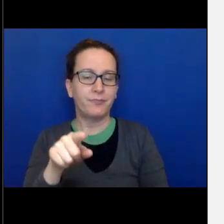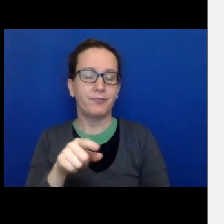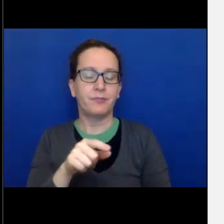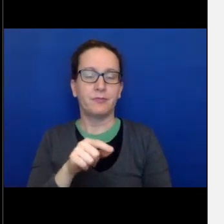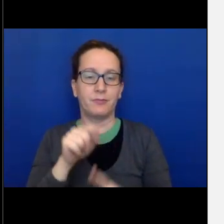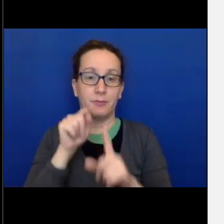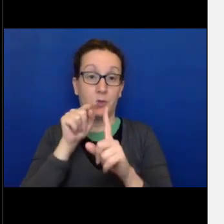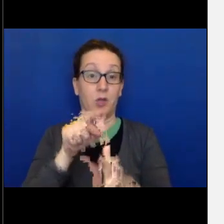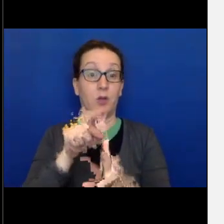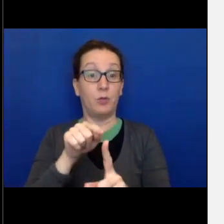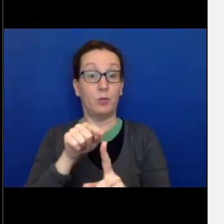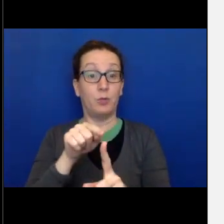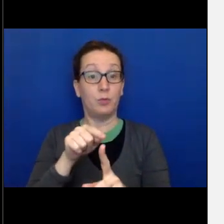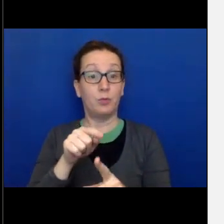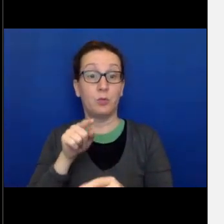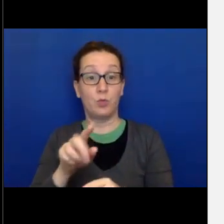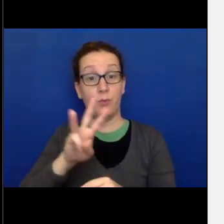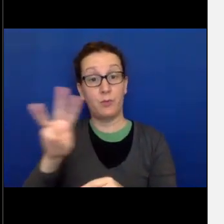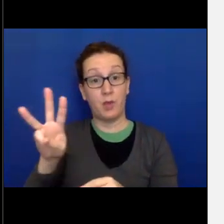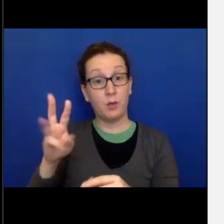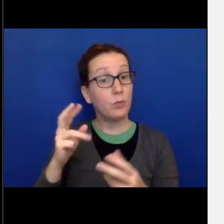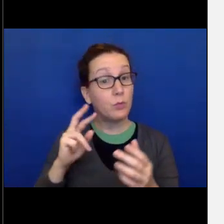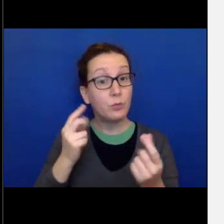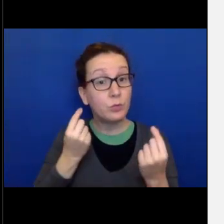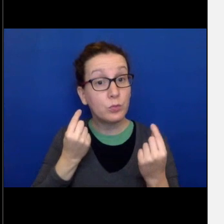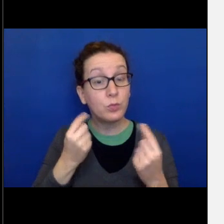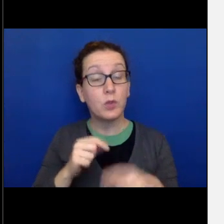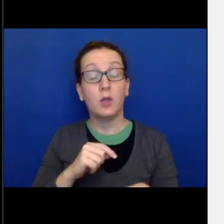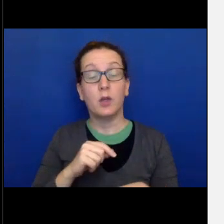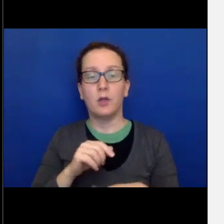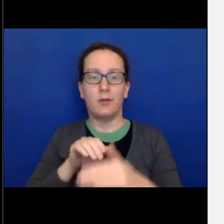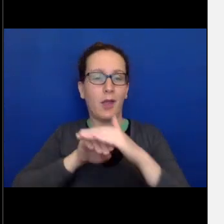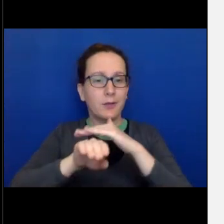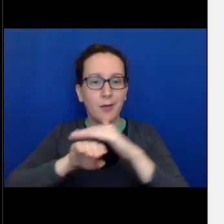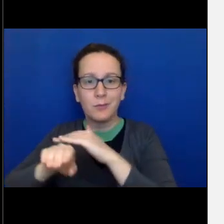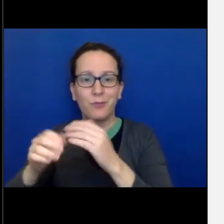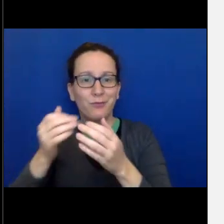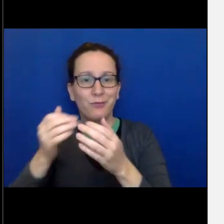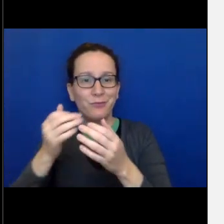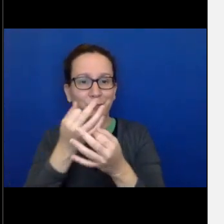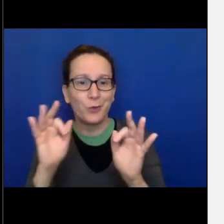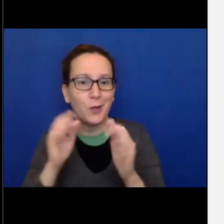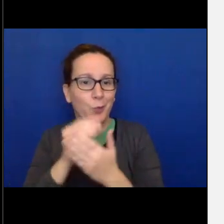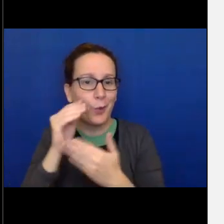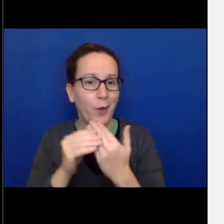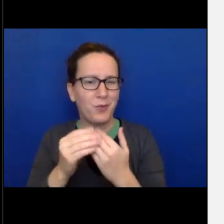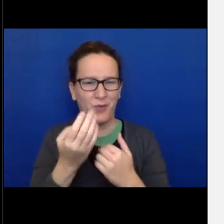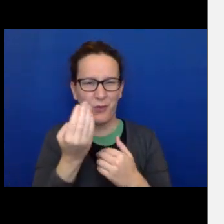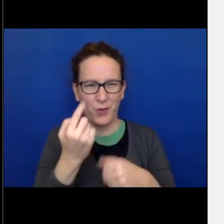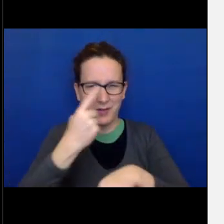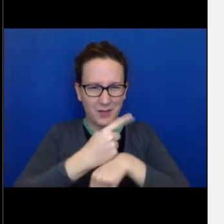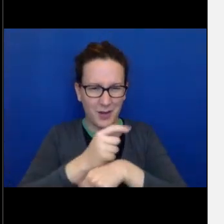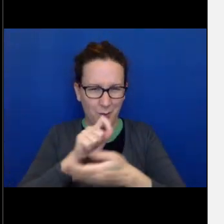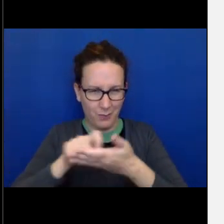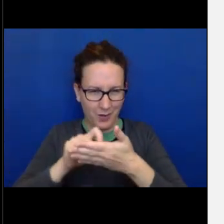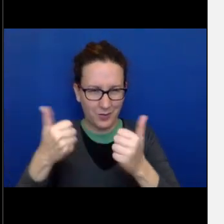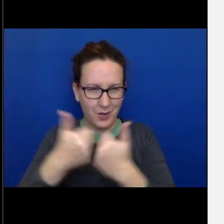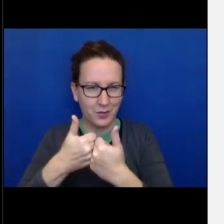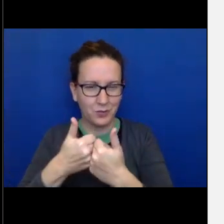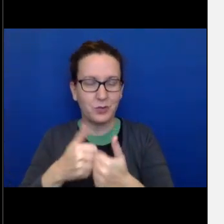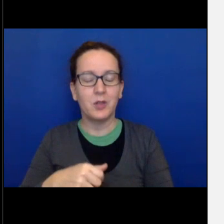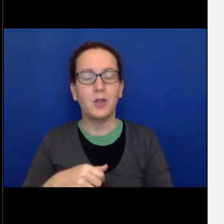this website. And what that means is that you get access to some of their free programs, like the 14-day writing challenges they have,